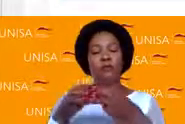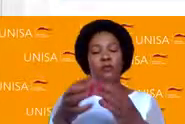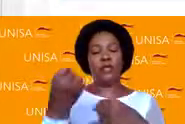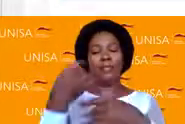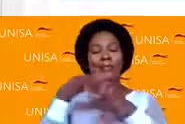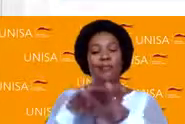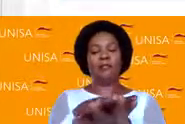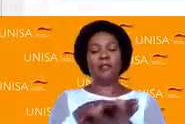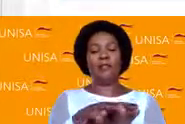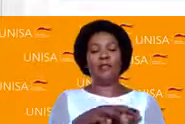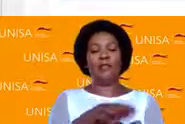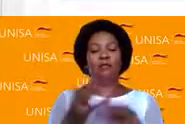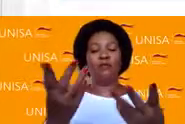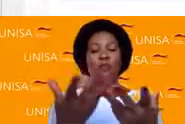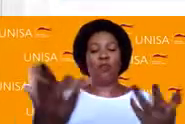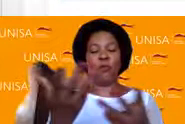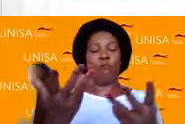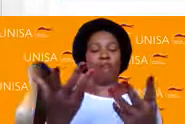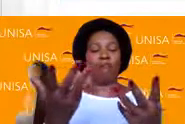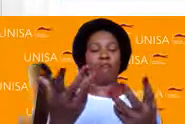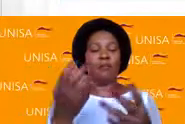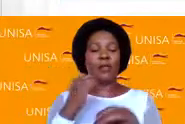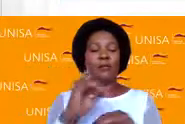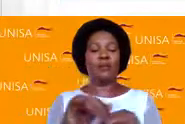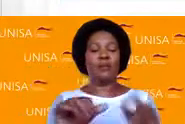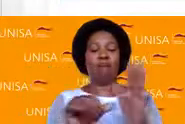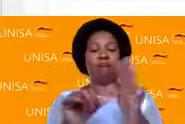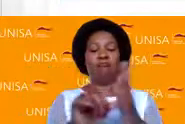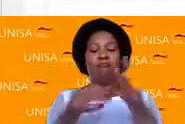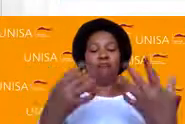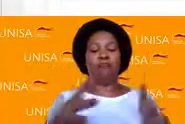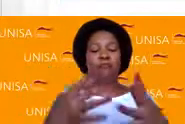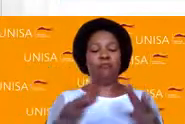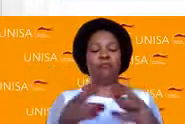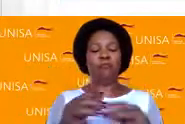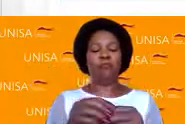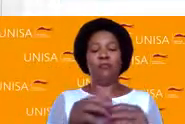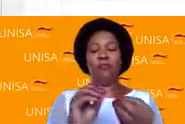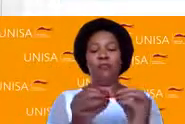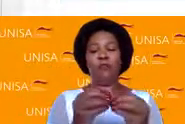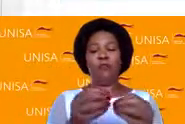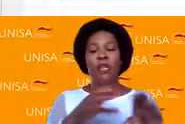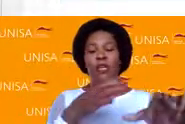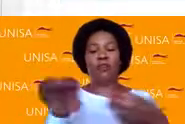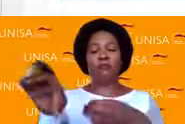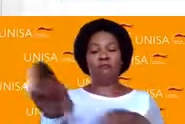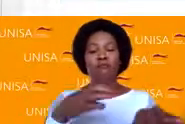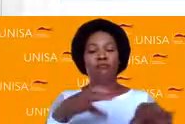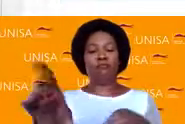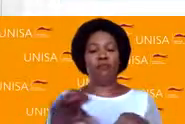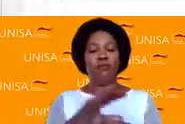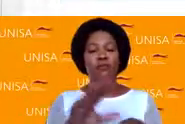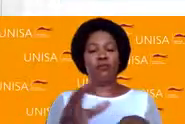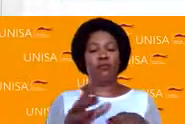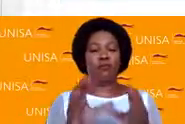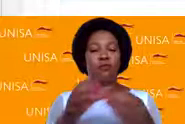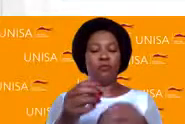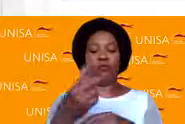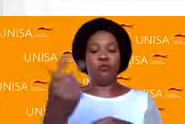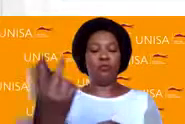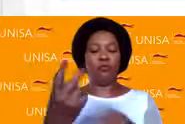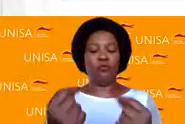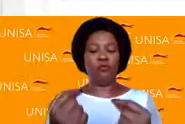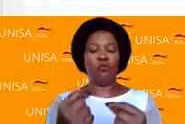integrated into where it is necessary to do the forum activity. You don't go to a forum tool anymore to conduct